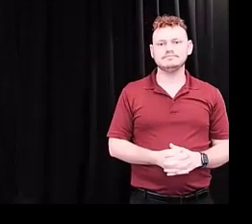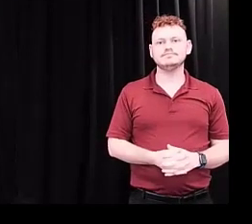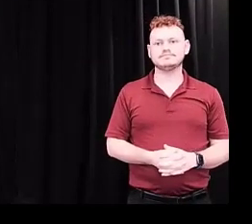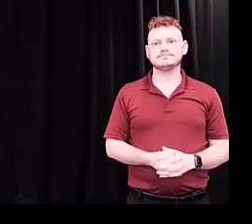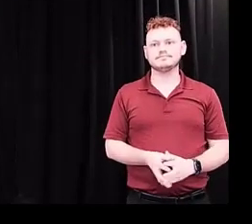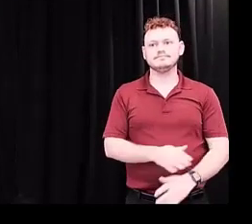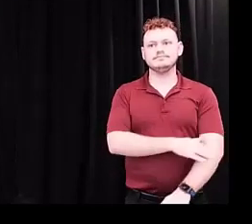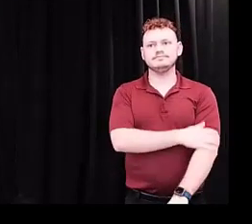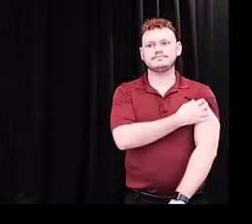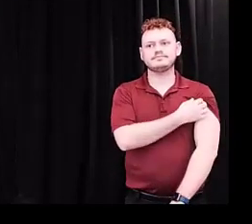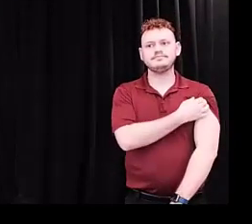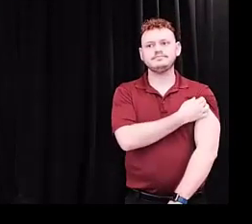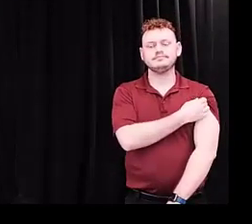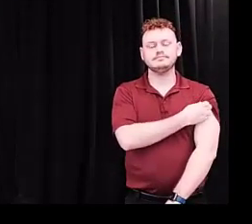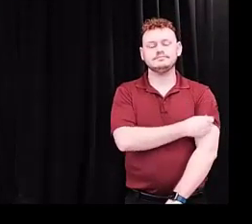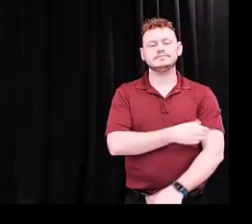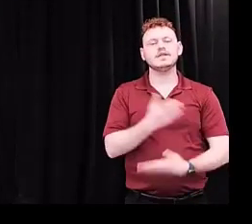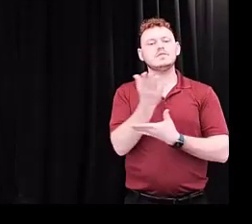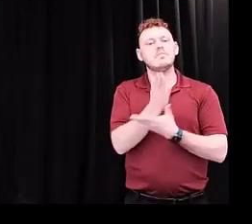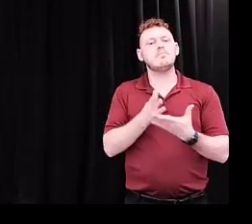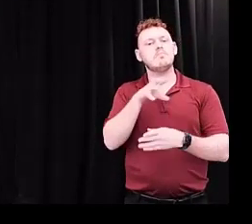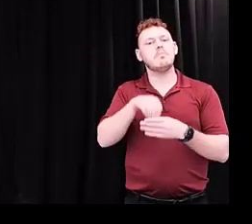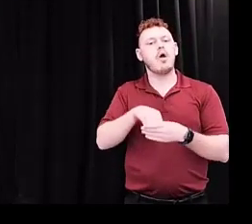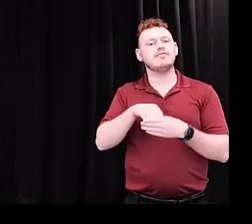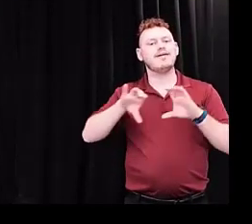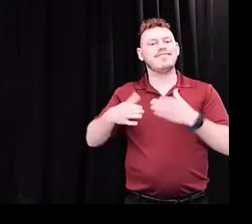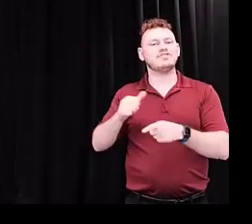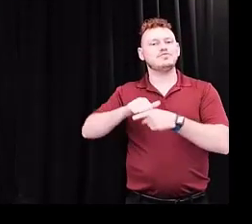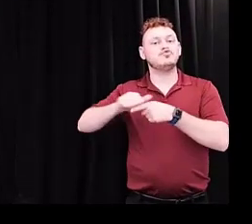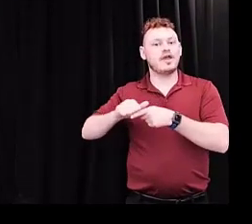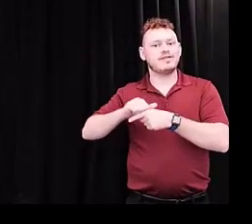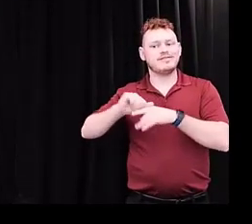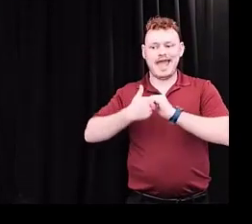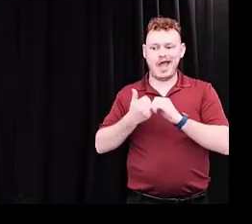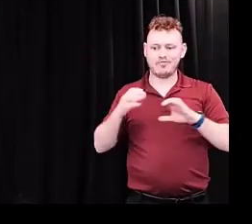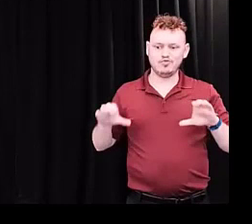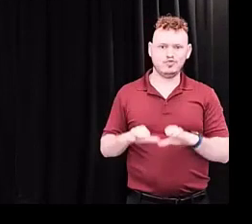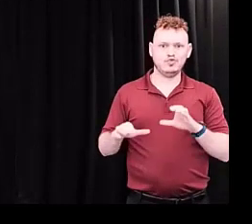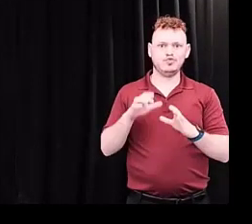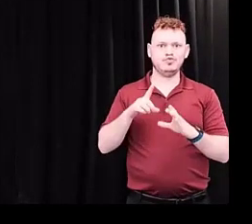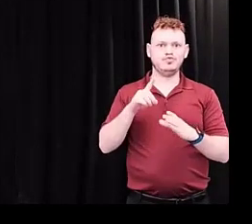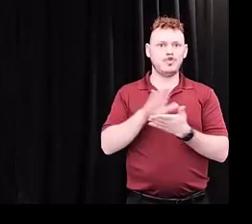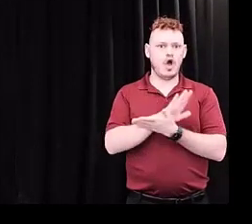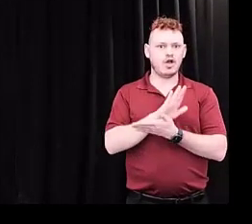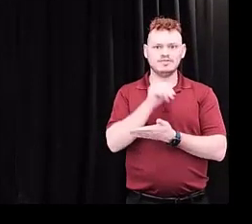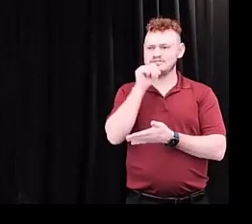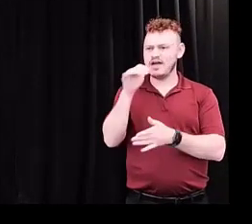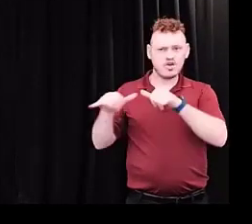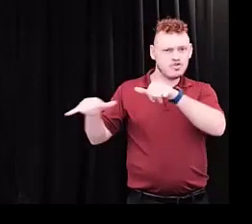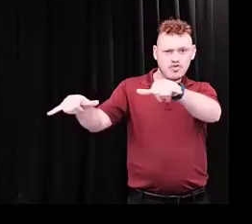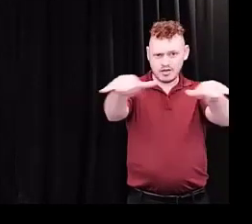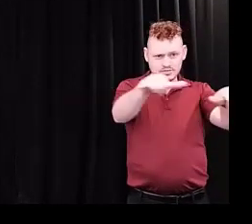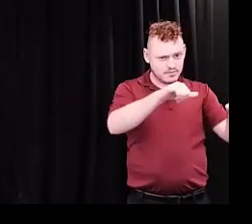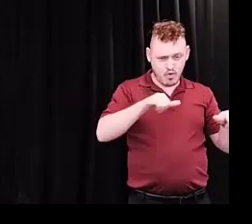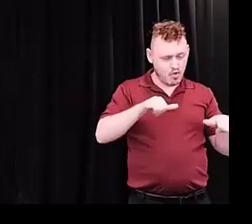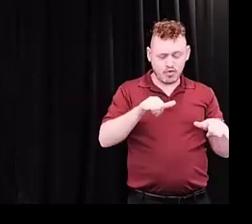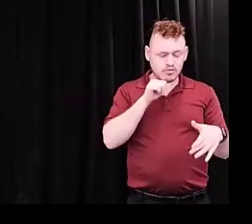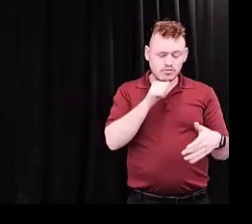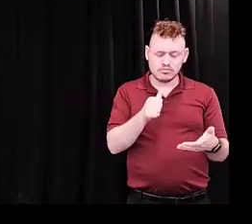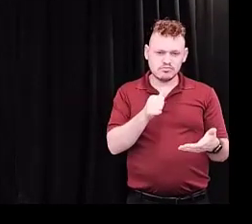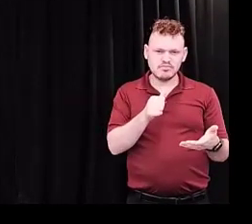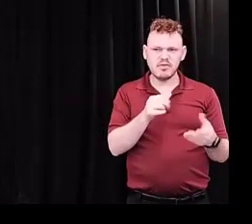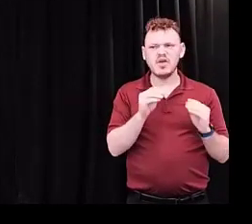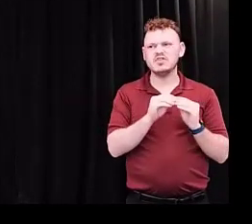of the classroom training on how to do these documents. So it's not across the board type of process. It's more of